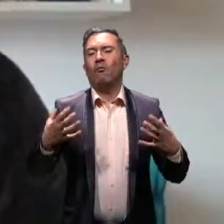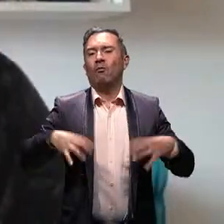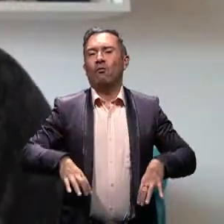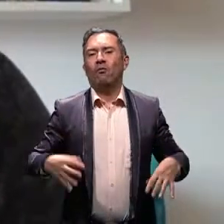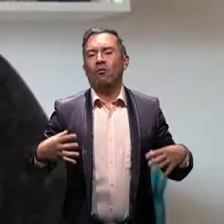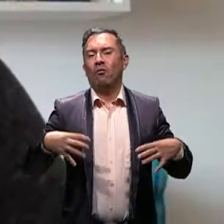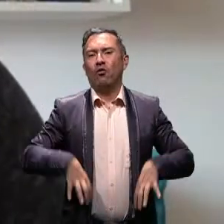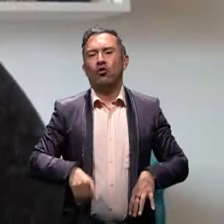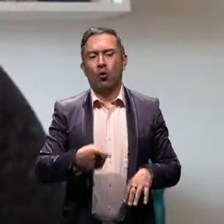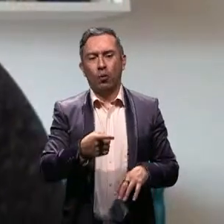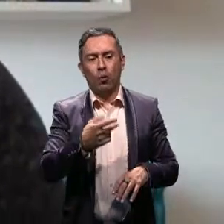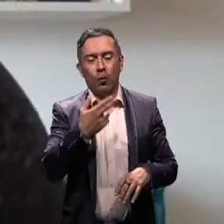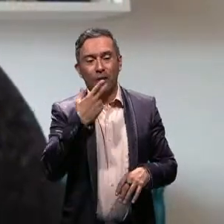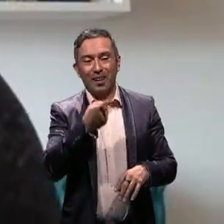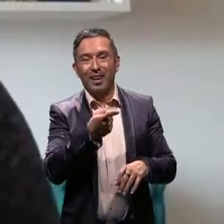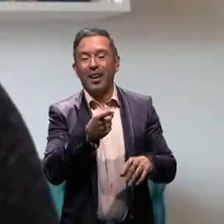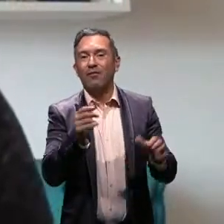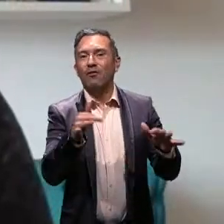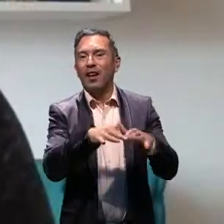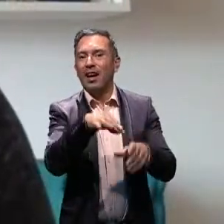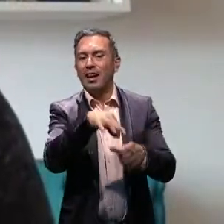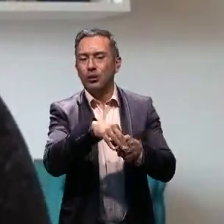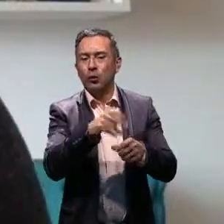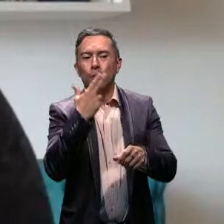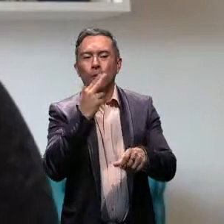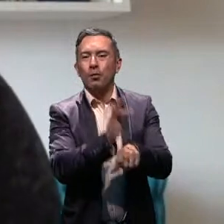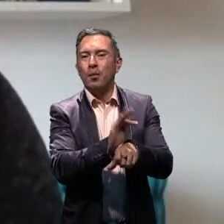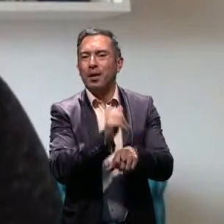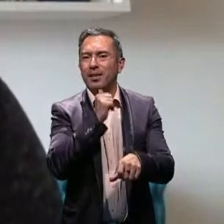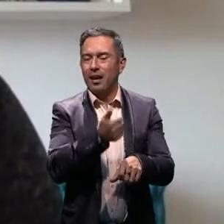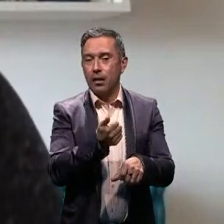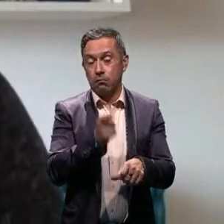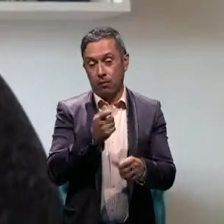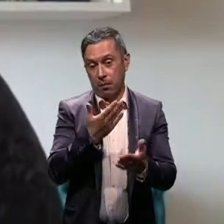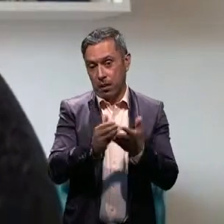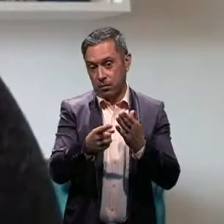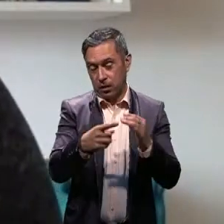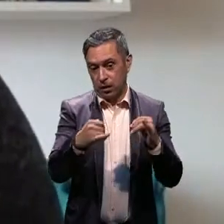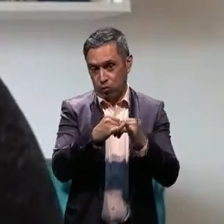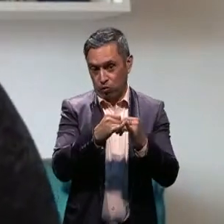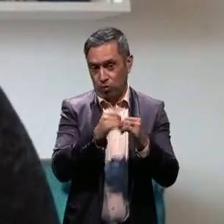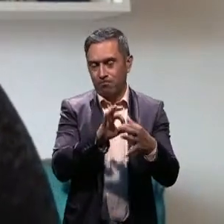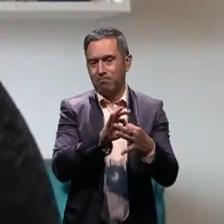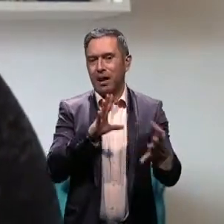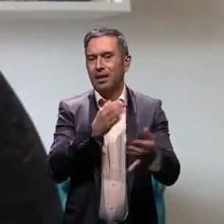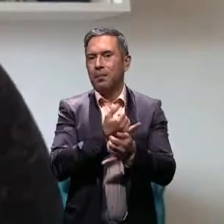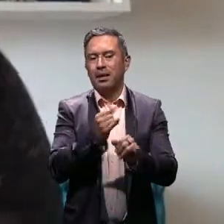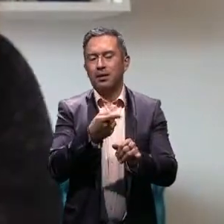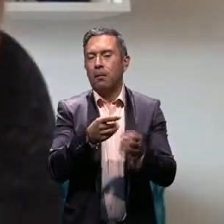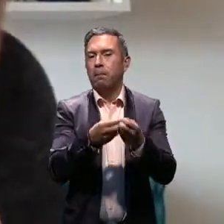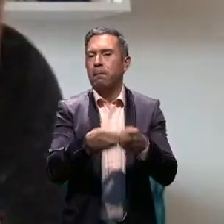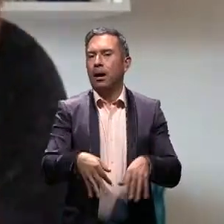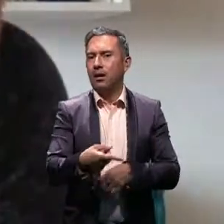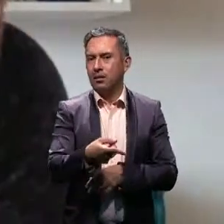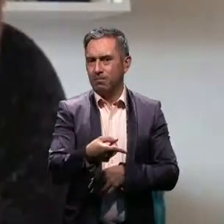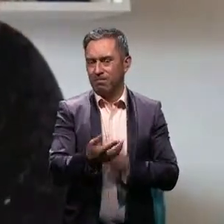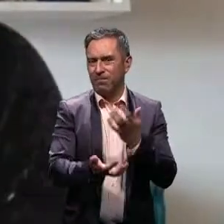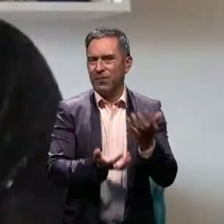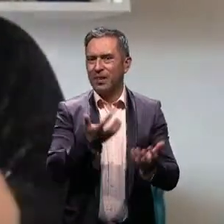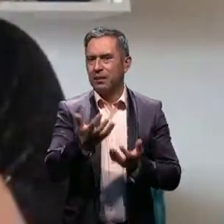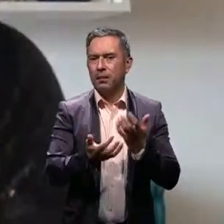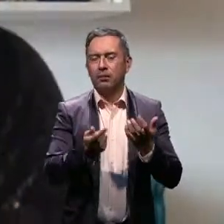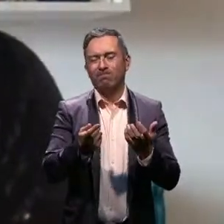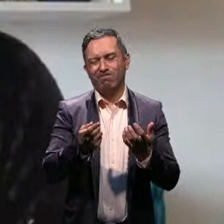earn a high salary and they're just getting rich and not protecting elections. It can affect their independency. by